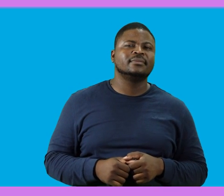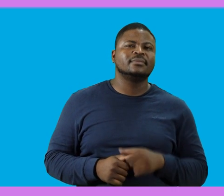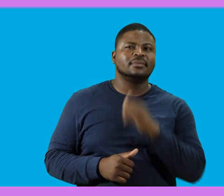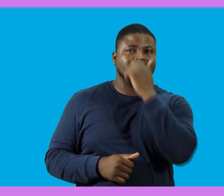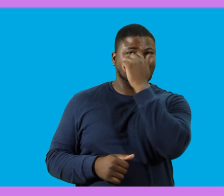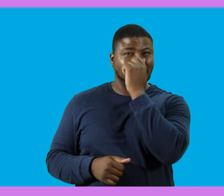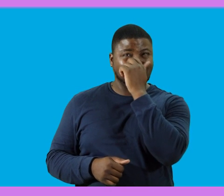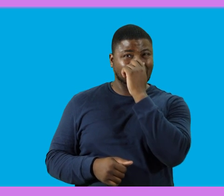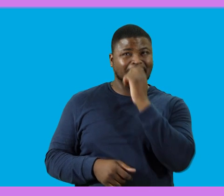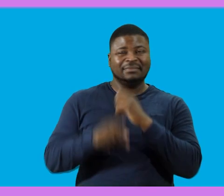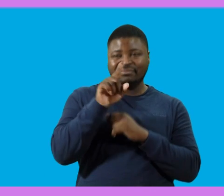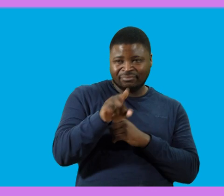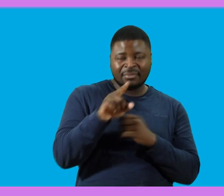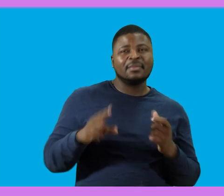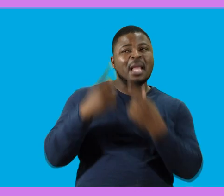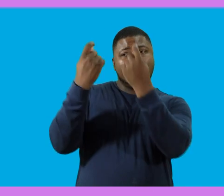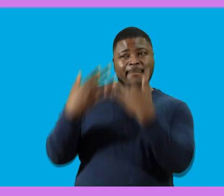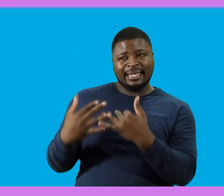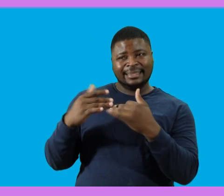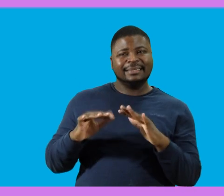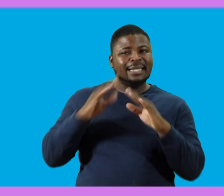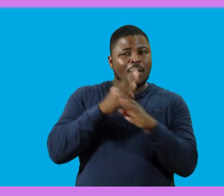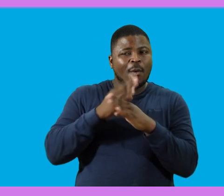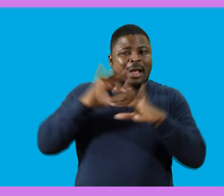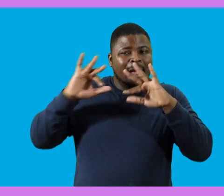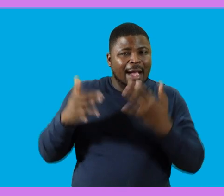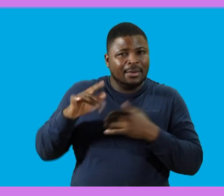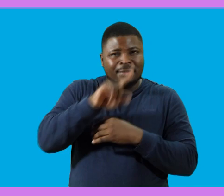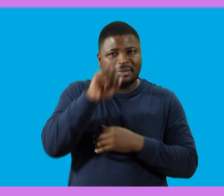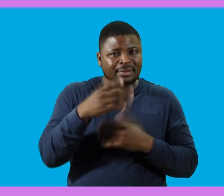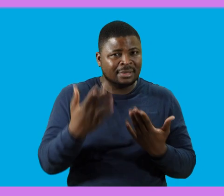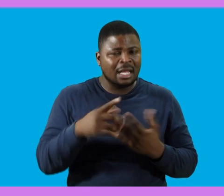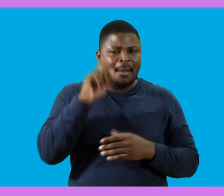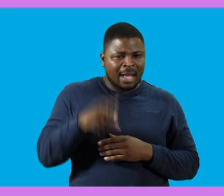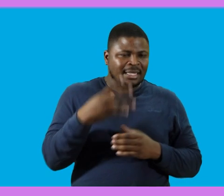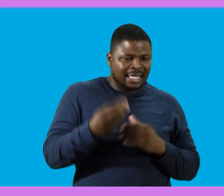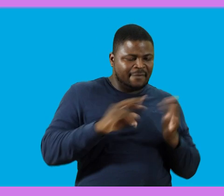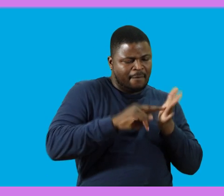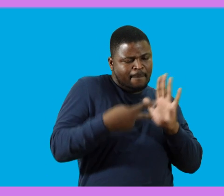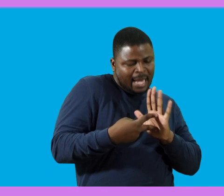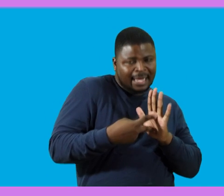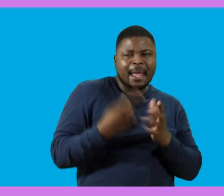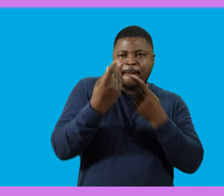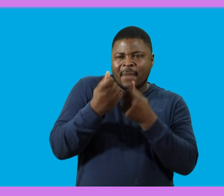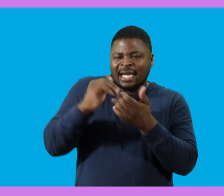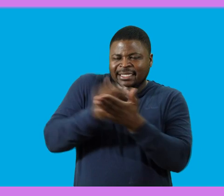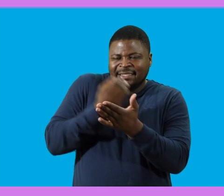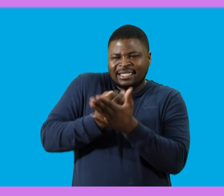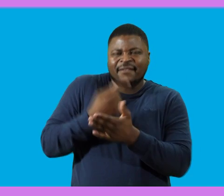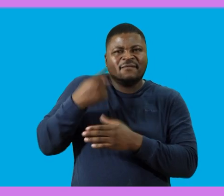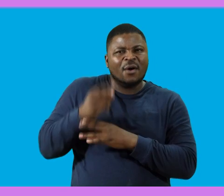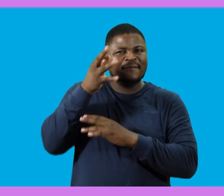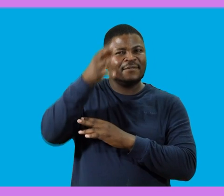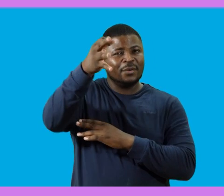what is an ideal budget? An ideal budget should include a plan to save money for the